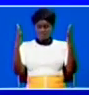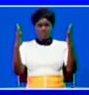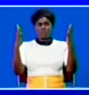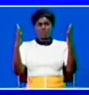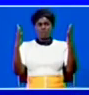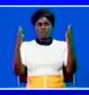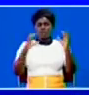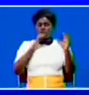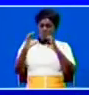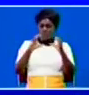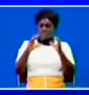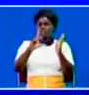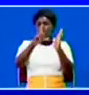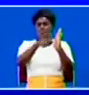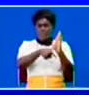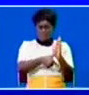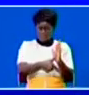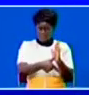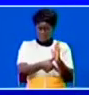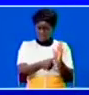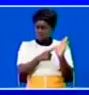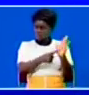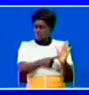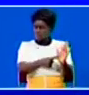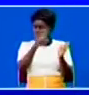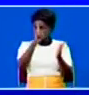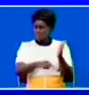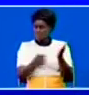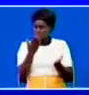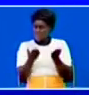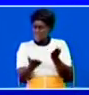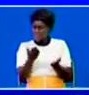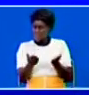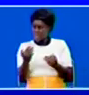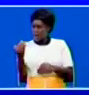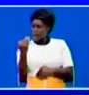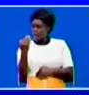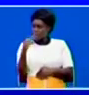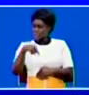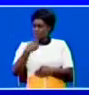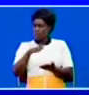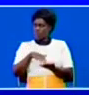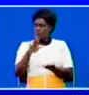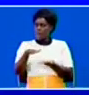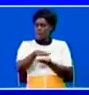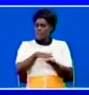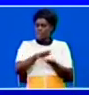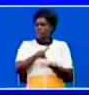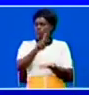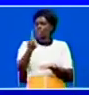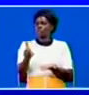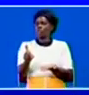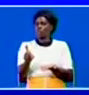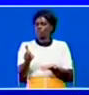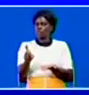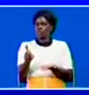the conversations that followed suggest to me that perhaps we should be asking ourselves more fundamental questions.